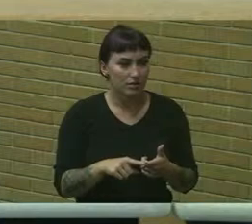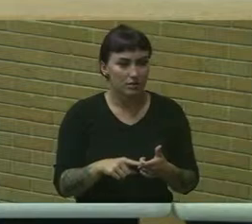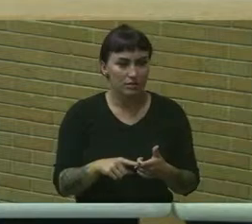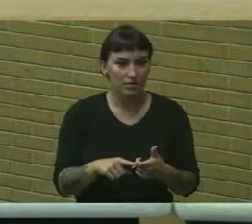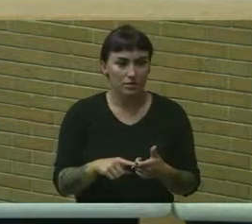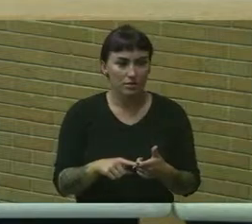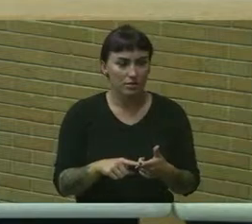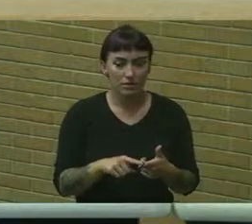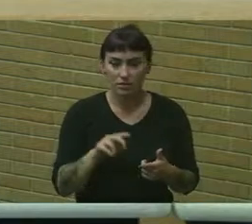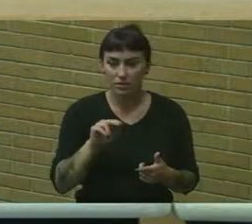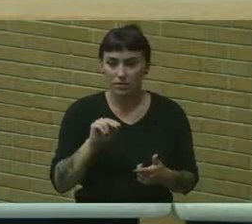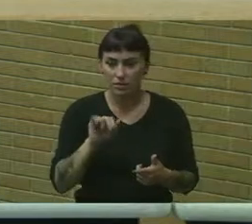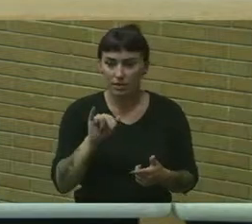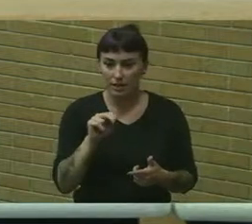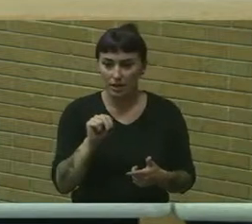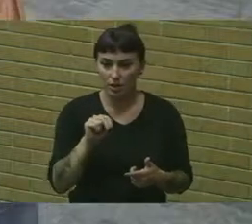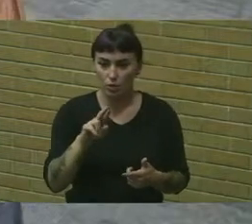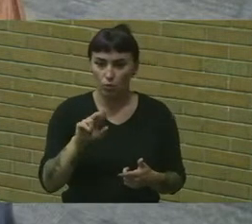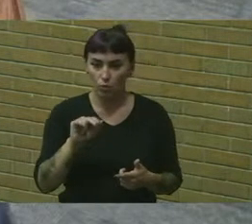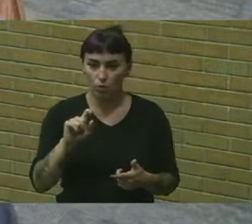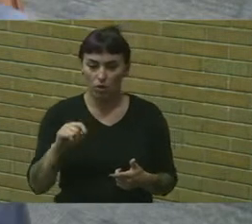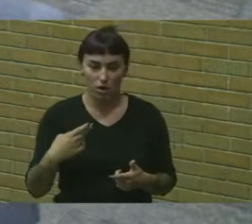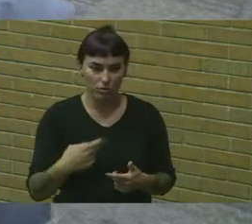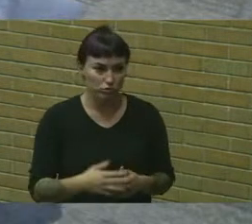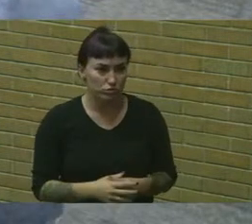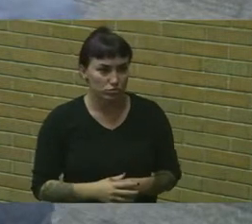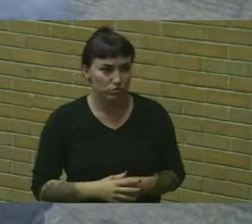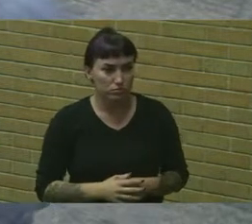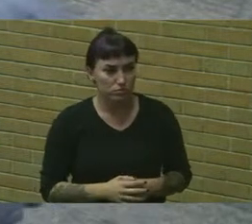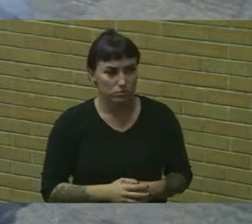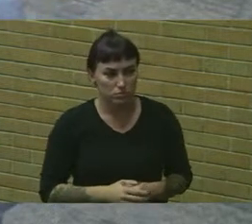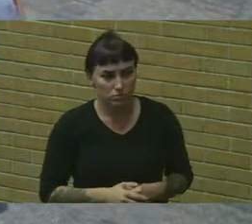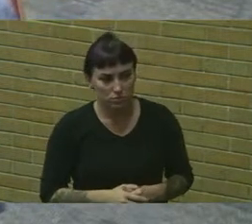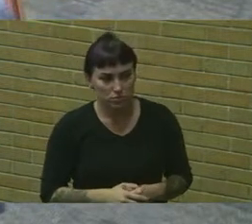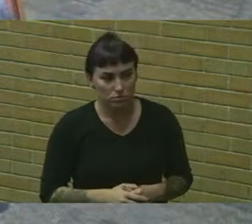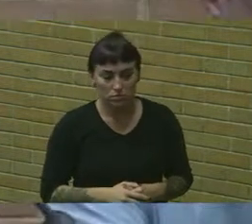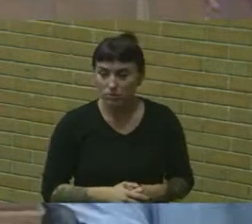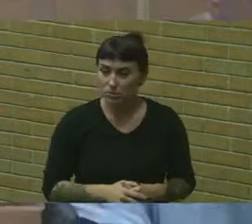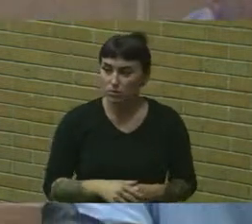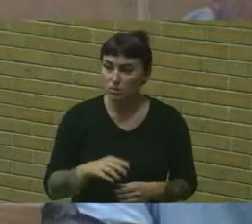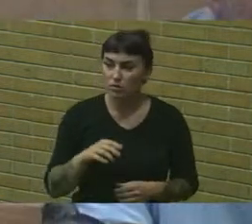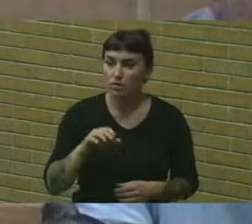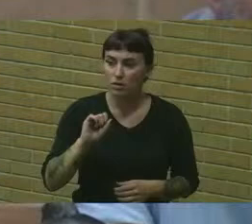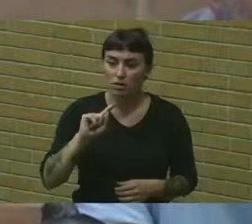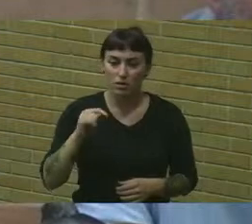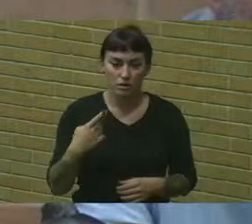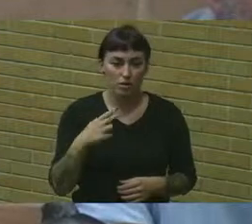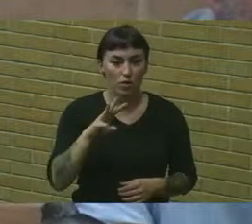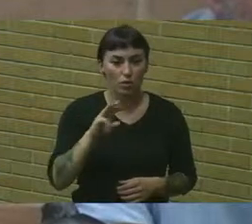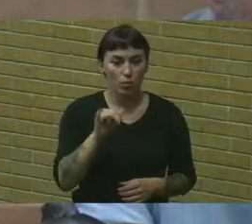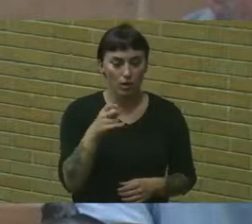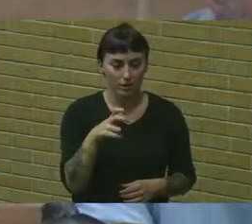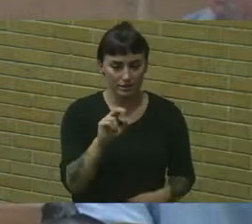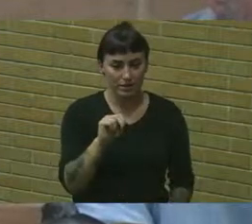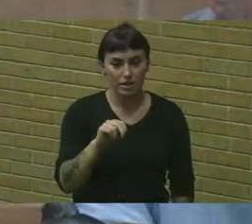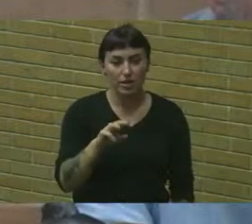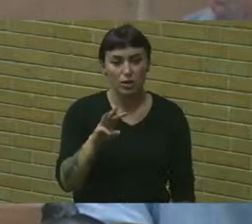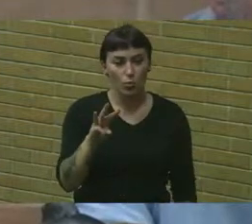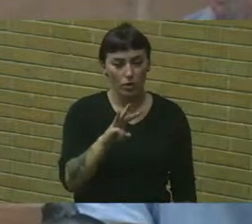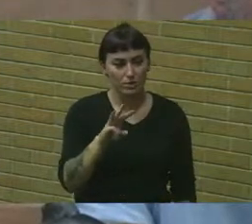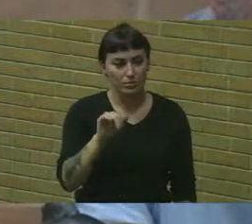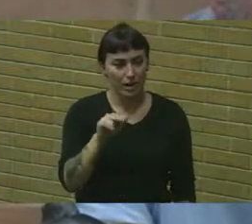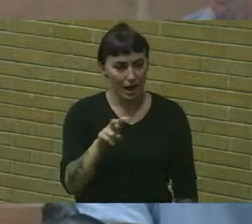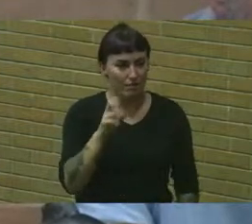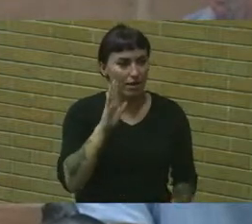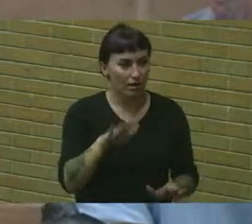is it Nina Rojas? Hello, my name is Seth Weinstein. I have a house on Westland Avenue. I have children who go